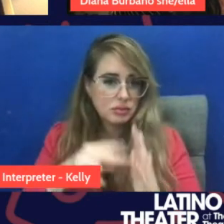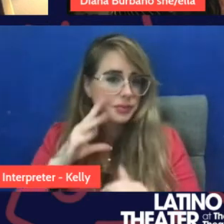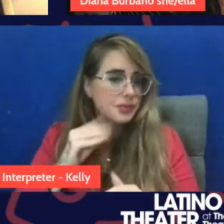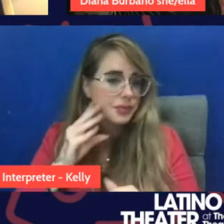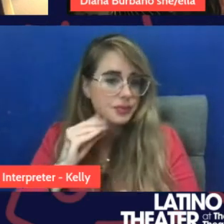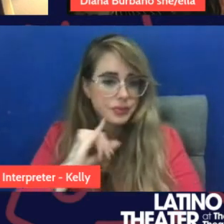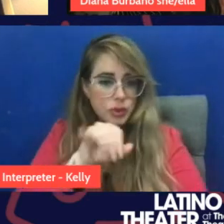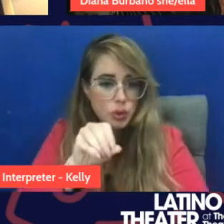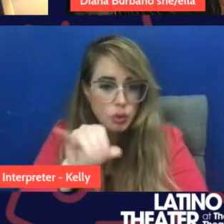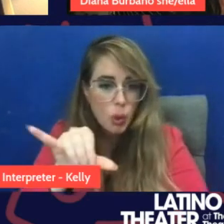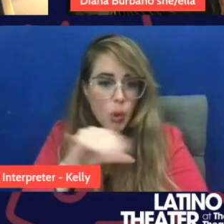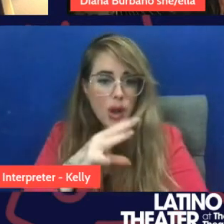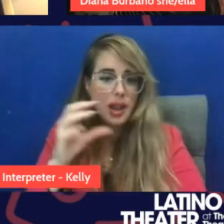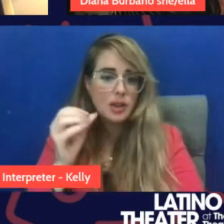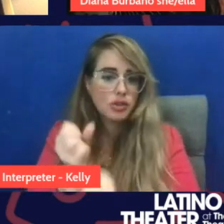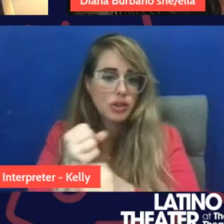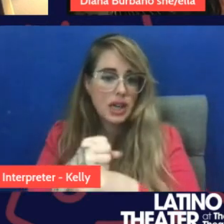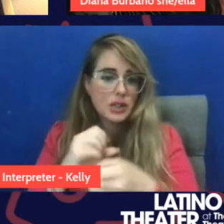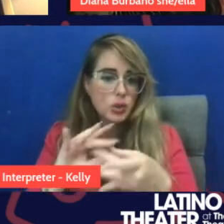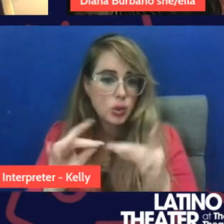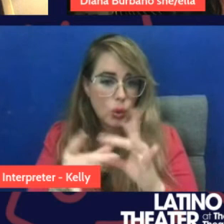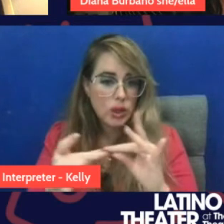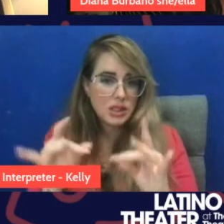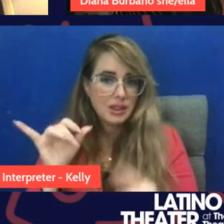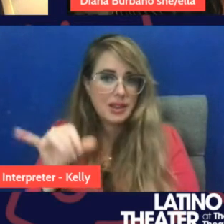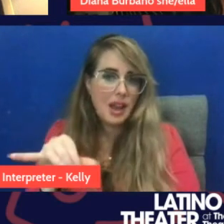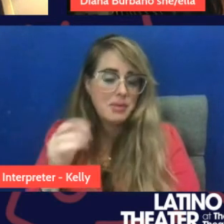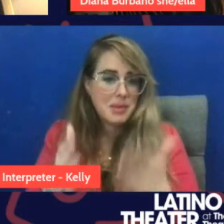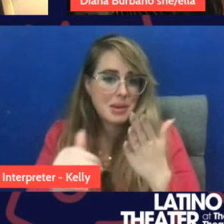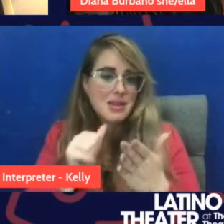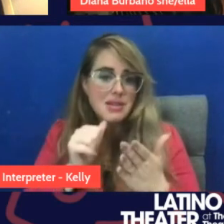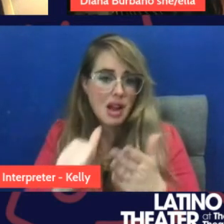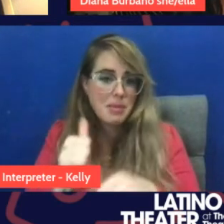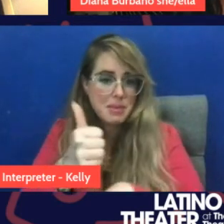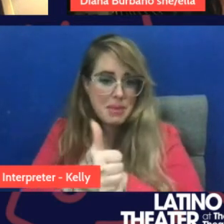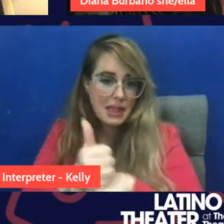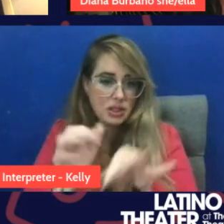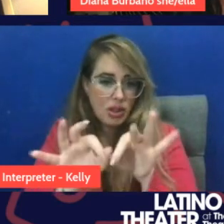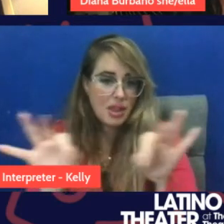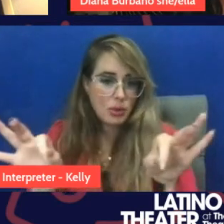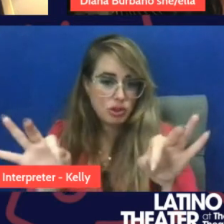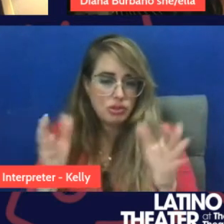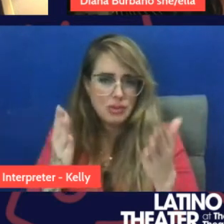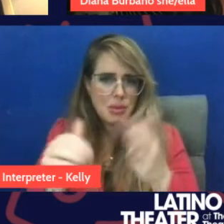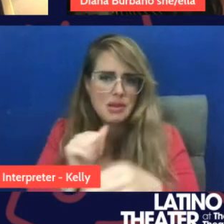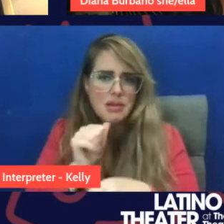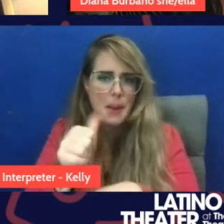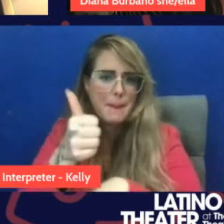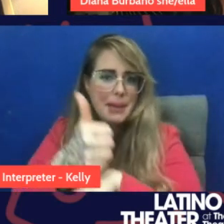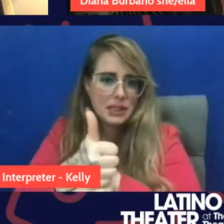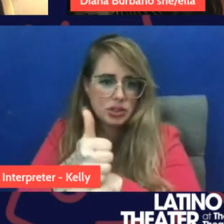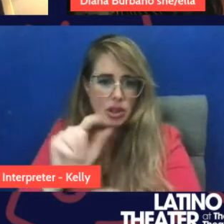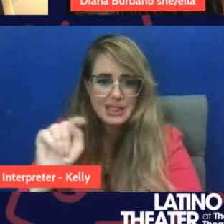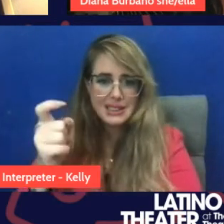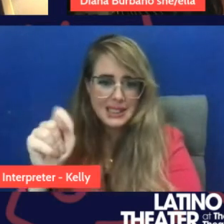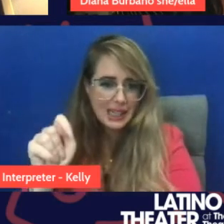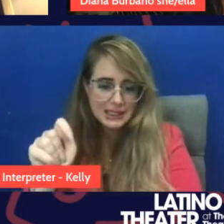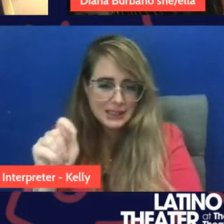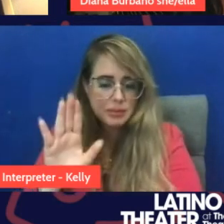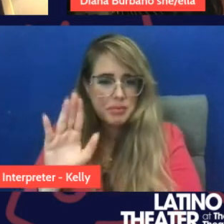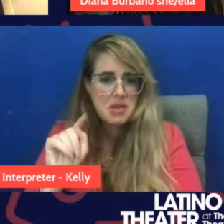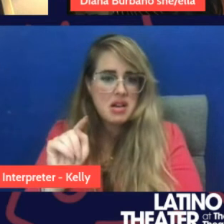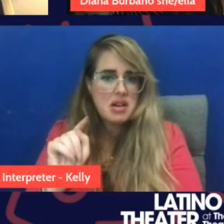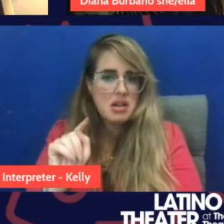joy and to create stories that may not be based in language, that may not be based in a text, but